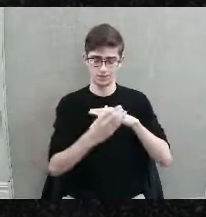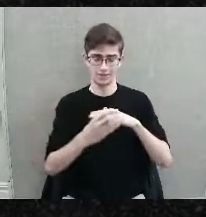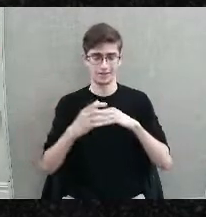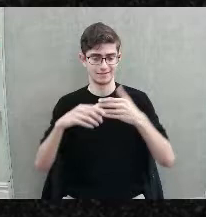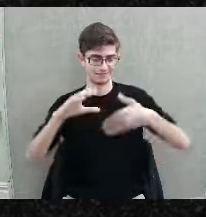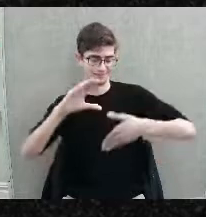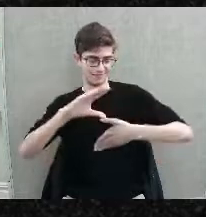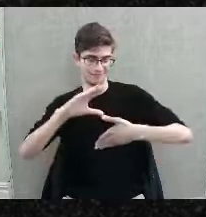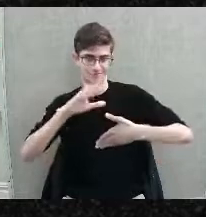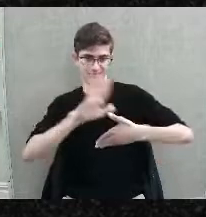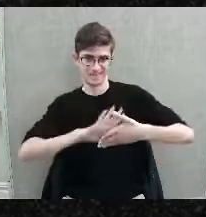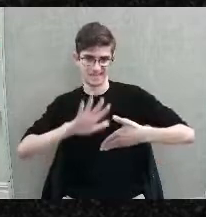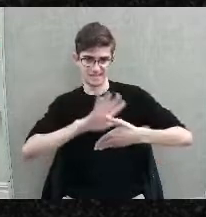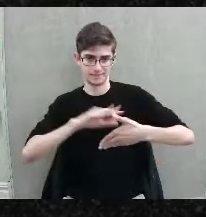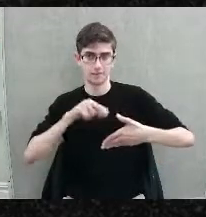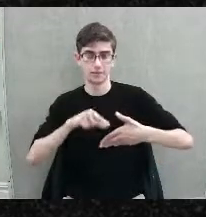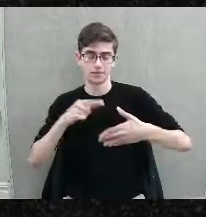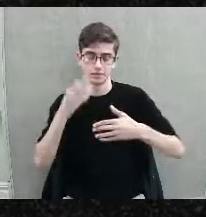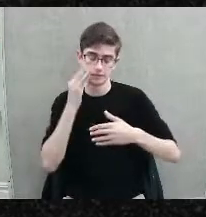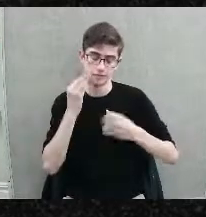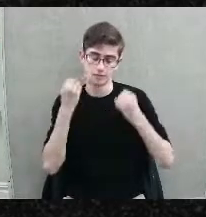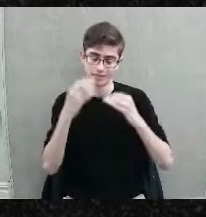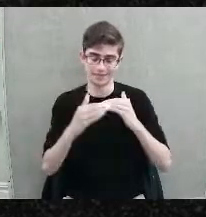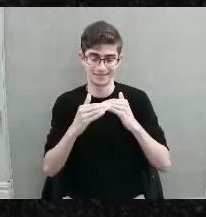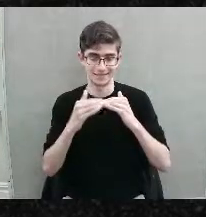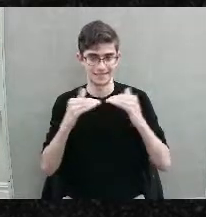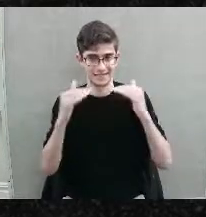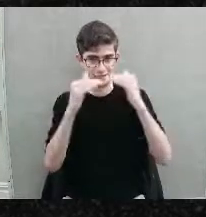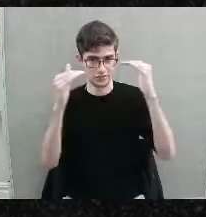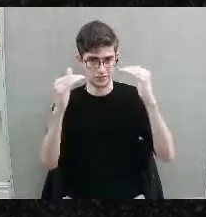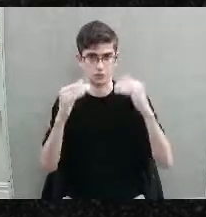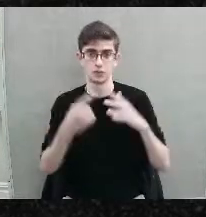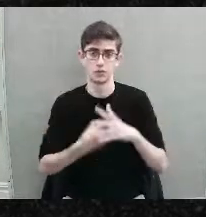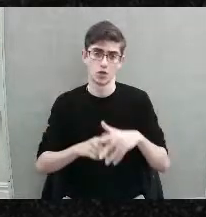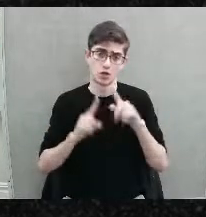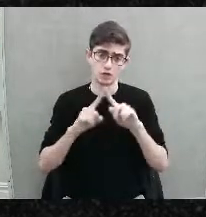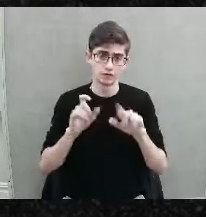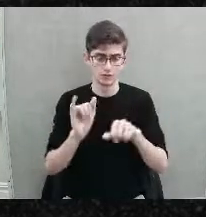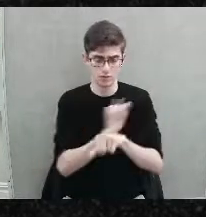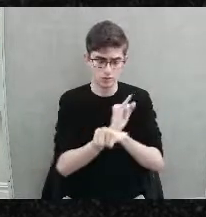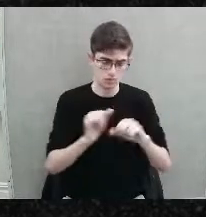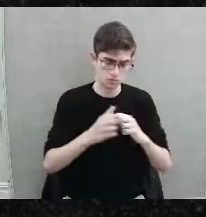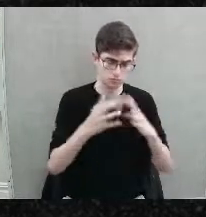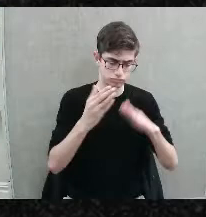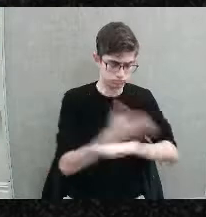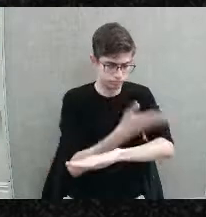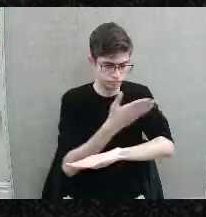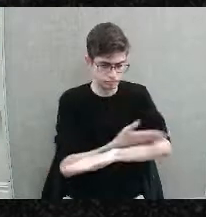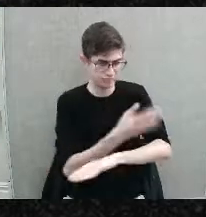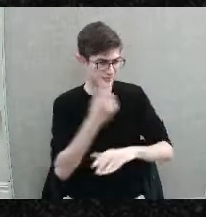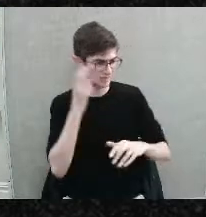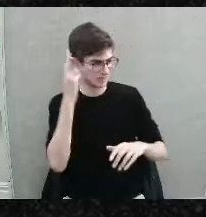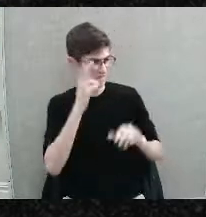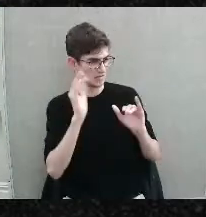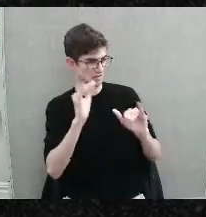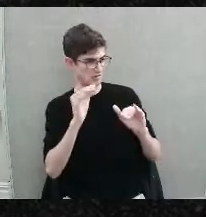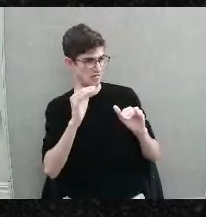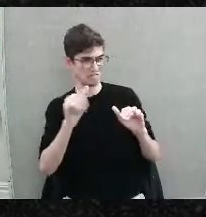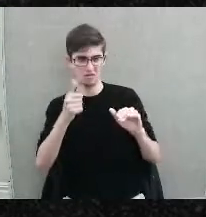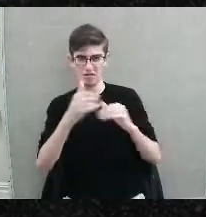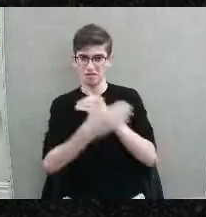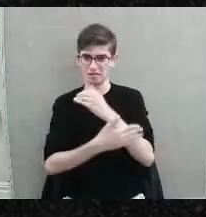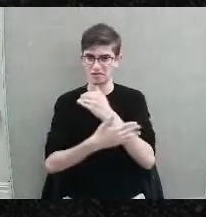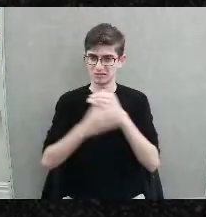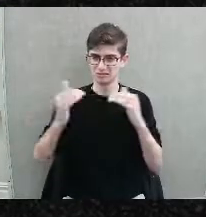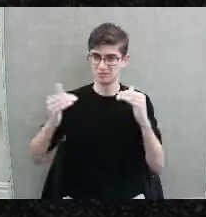these stages. So this comes out of this kind of moment of industrialization and realizing some of the shortcomings of this model, right?